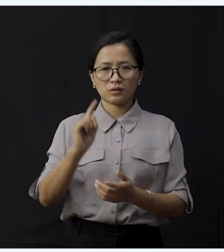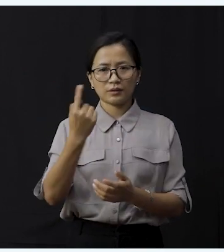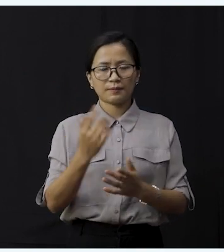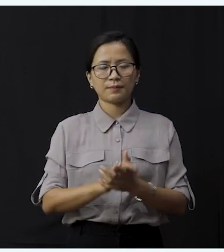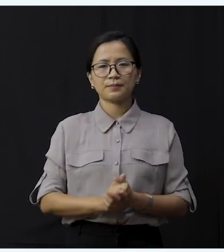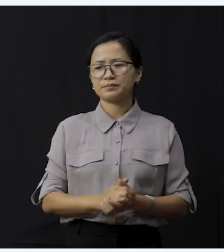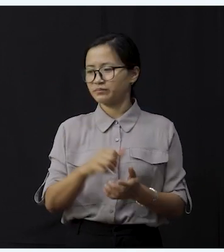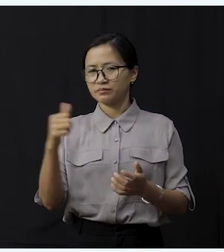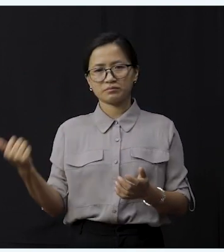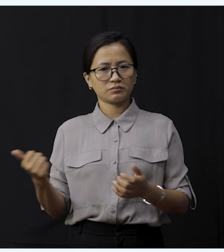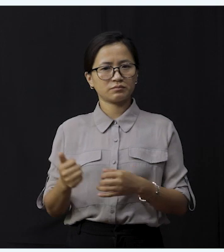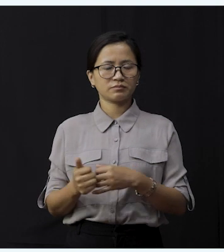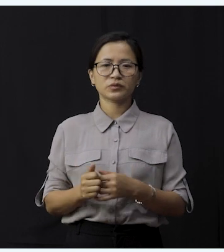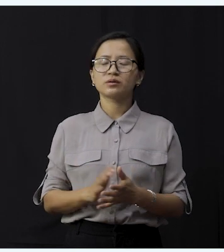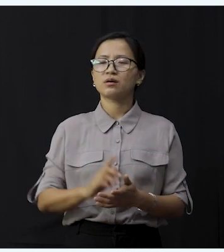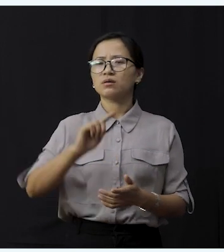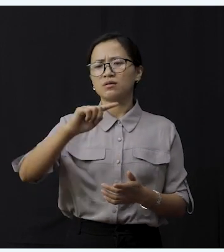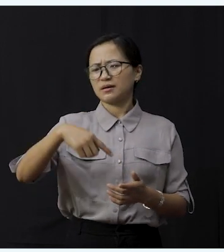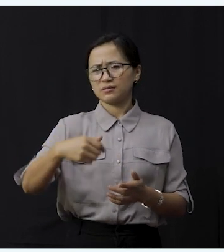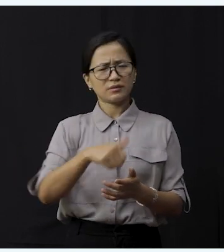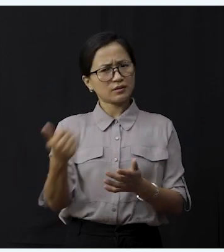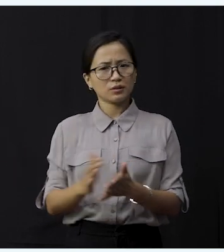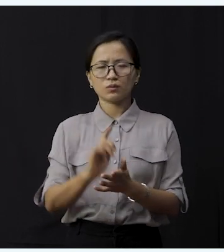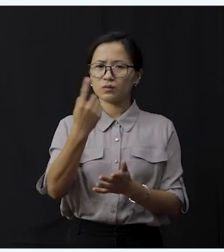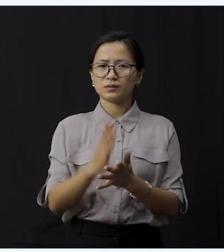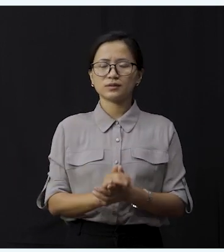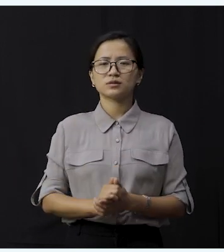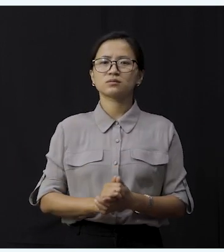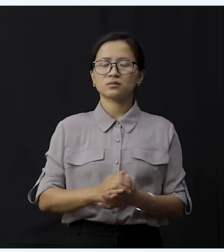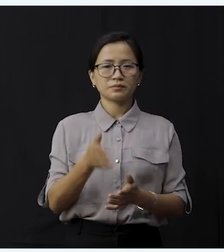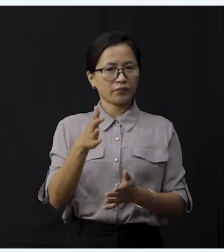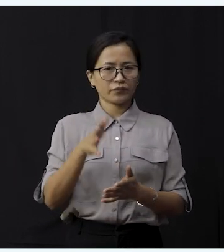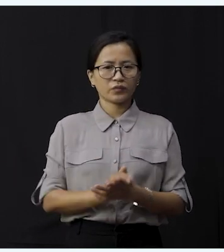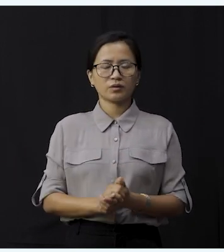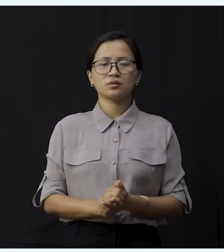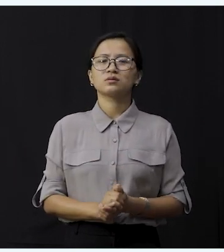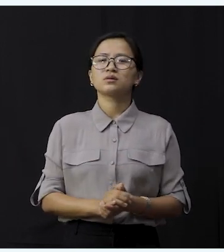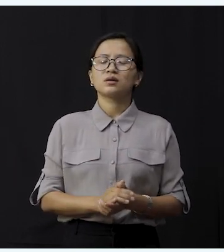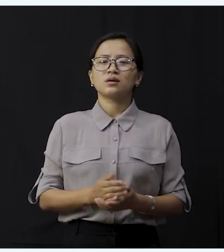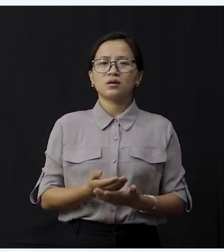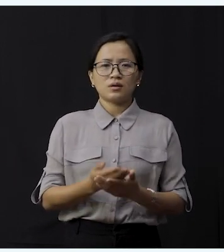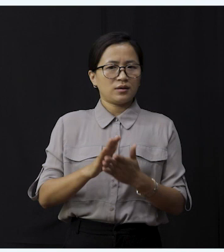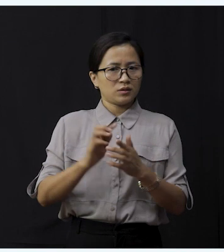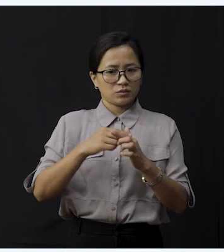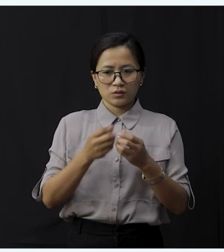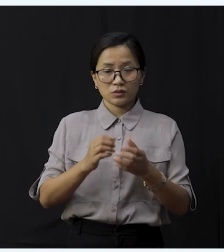other, or it does not belongs to anyone else. Or your toy, a doll, it belongs to you. It does